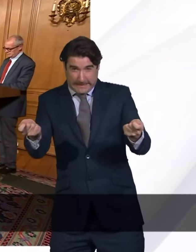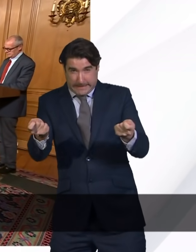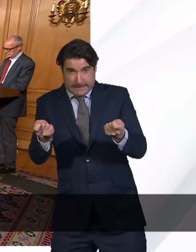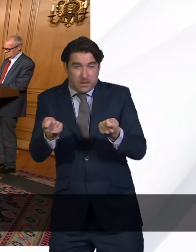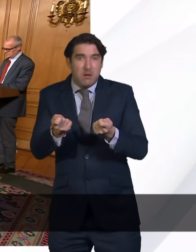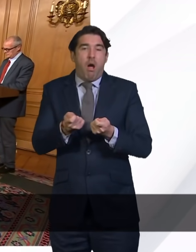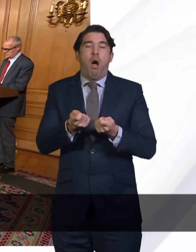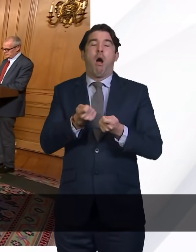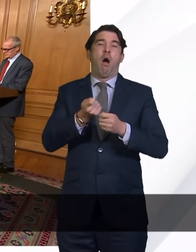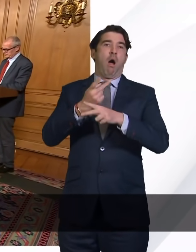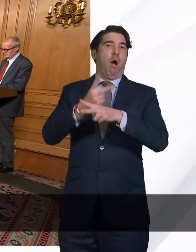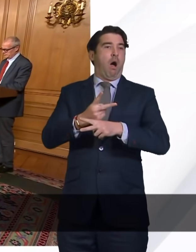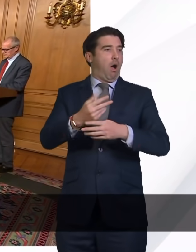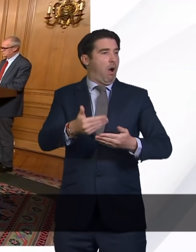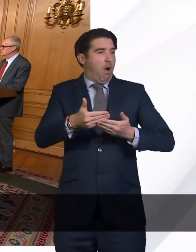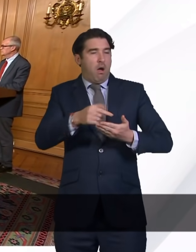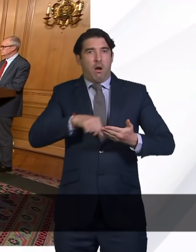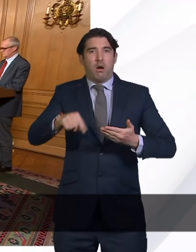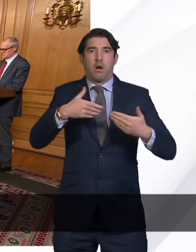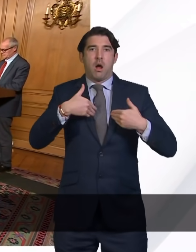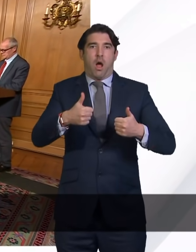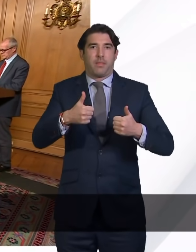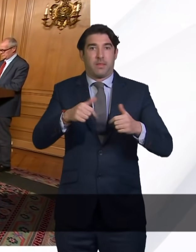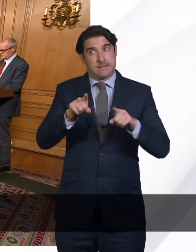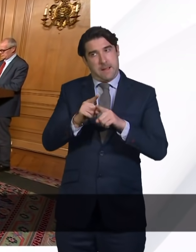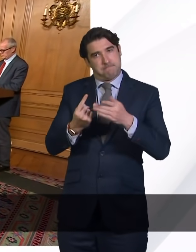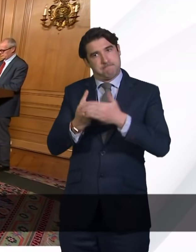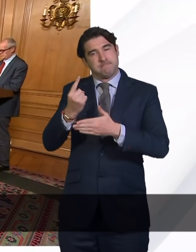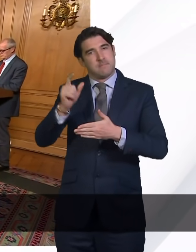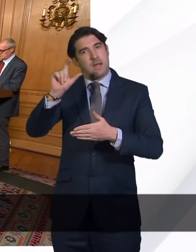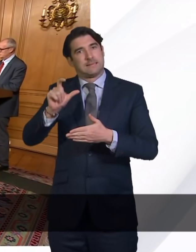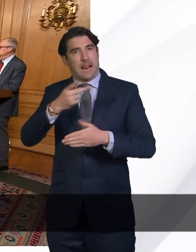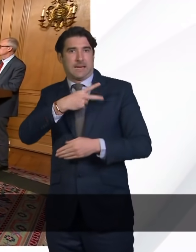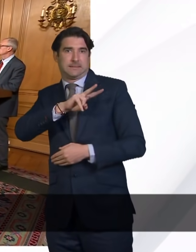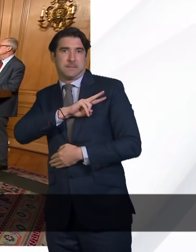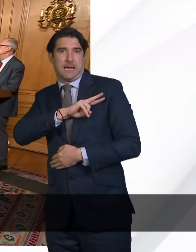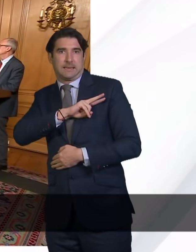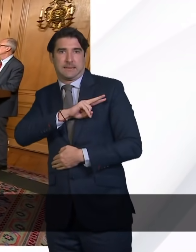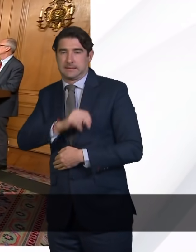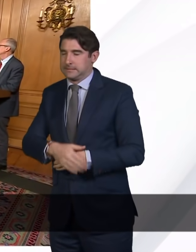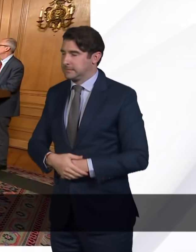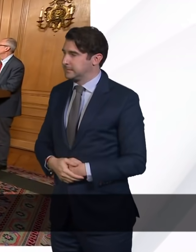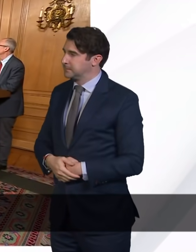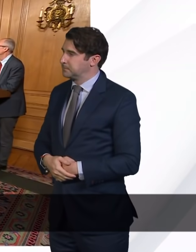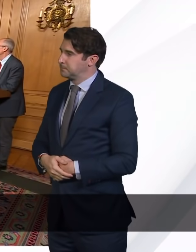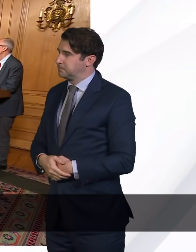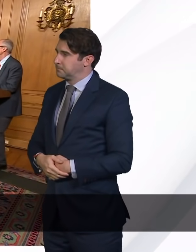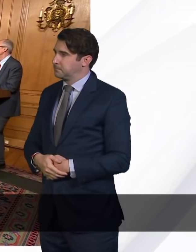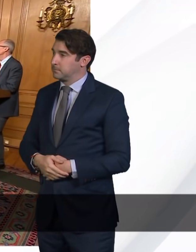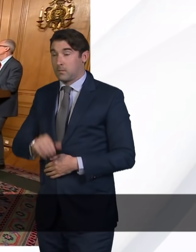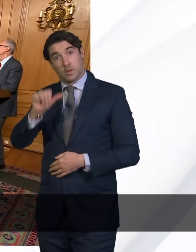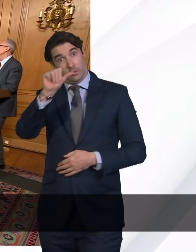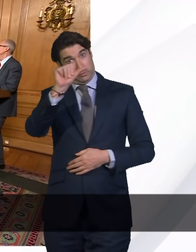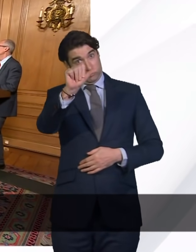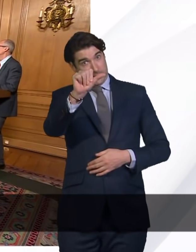degree, as I say, in Italy and Spain. In terms of where we are compared to where we were in March, you're absolutely right